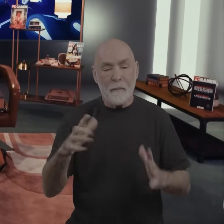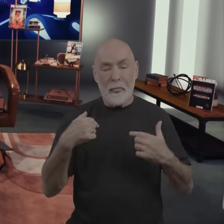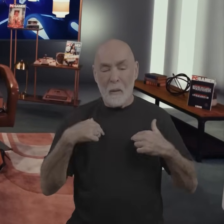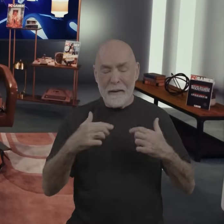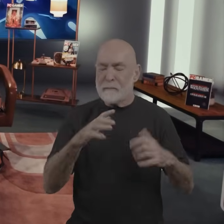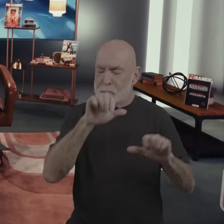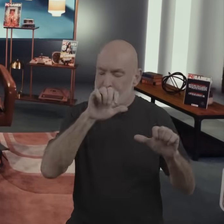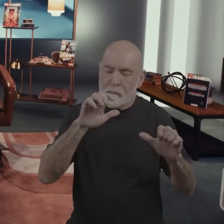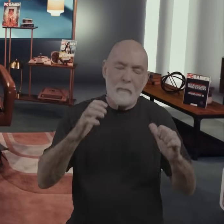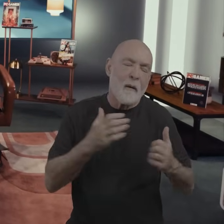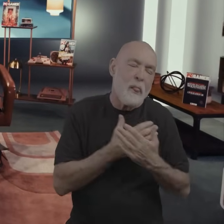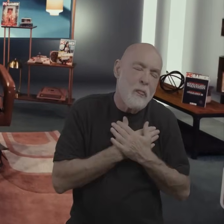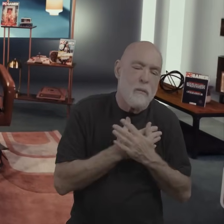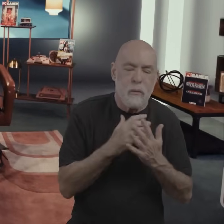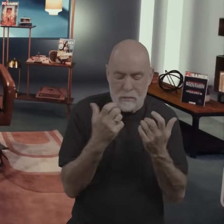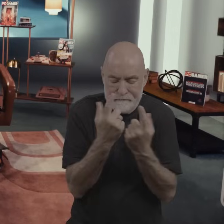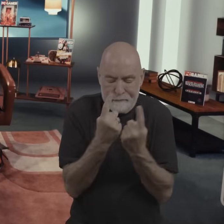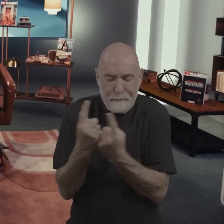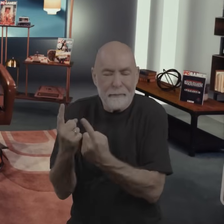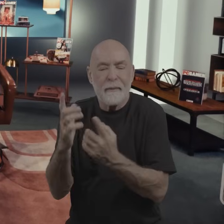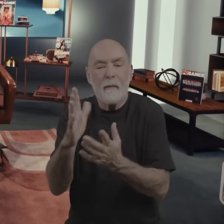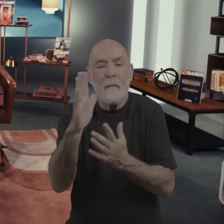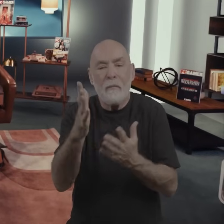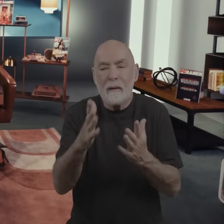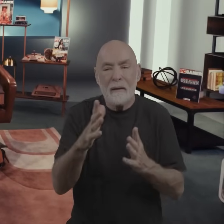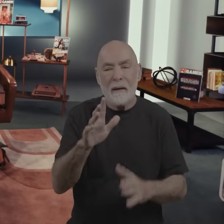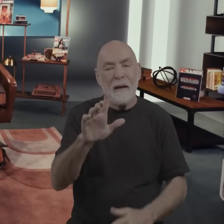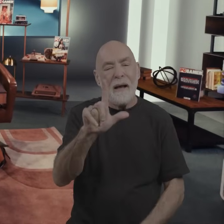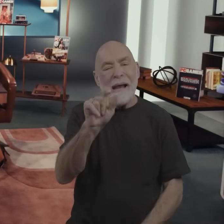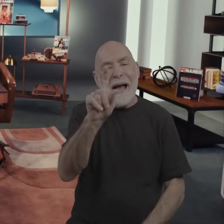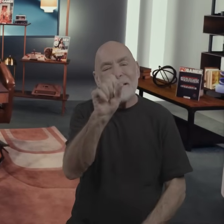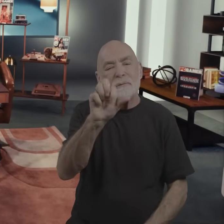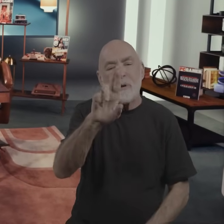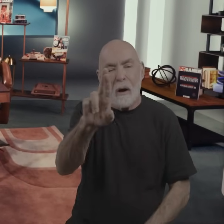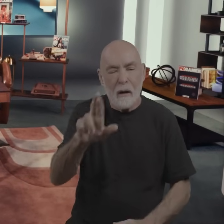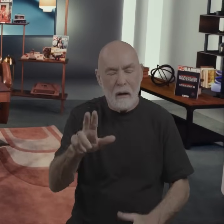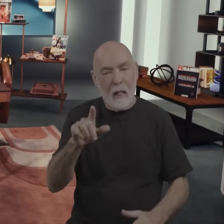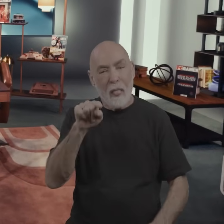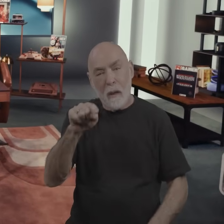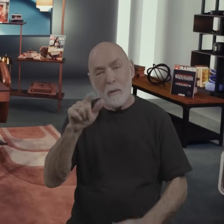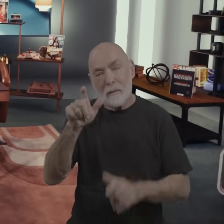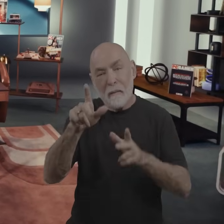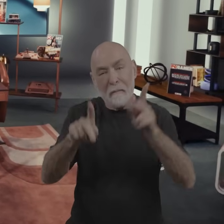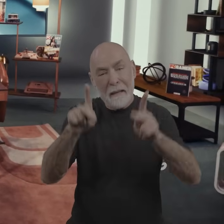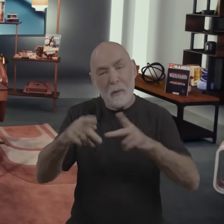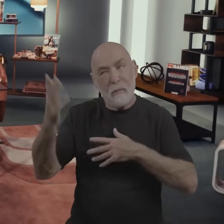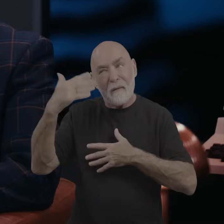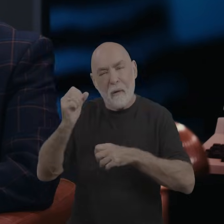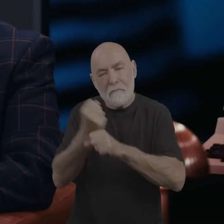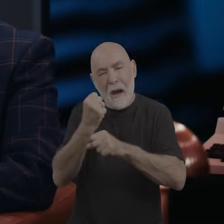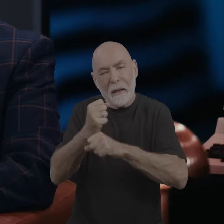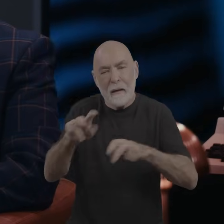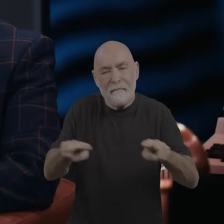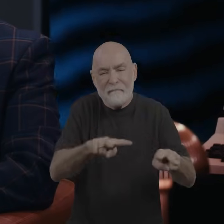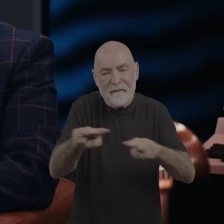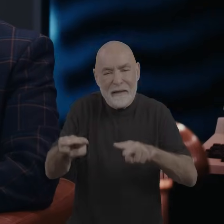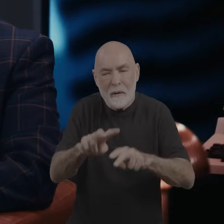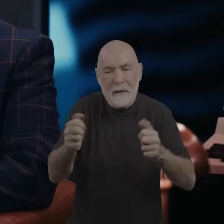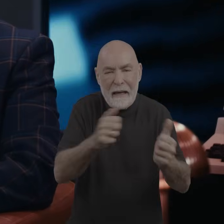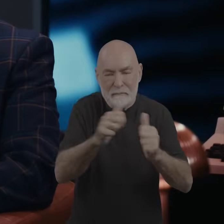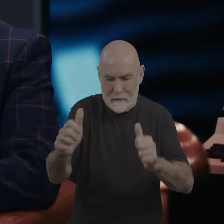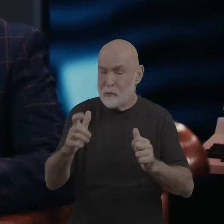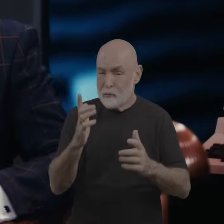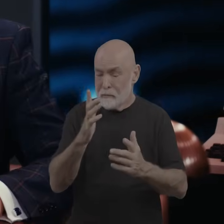as gadget-crazed weirdos would be impossible if not for the laser watches and ejector seats of those who came before us. We stand